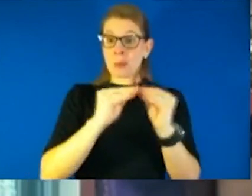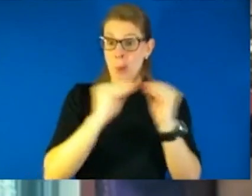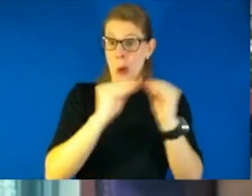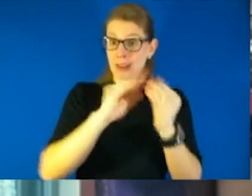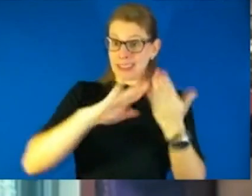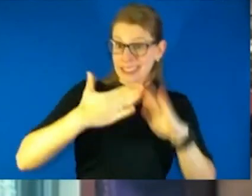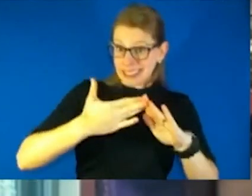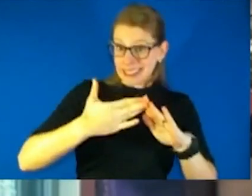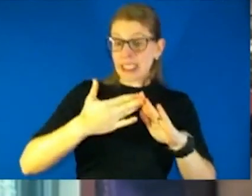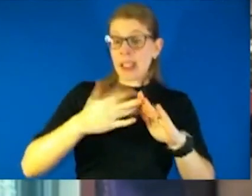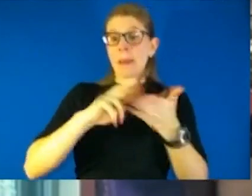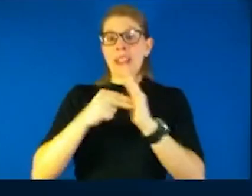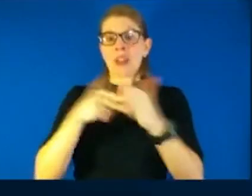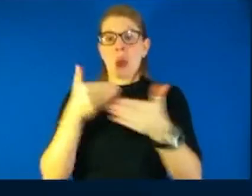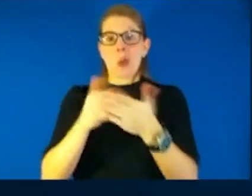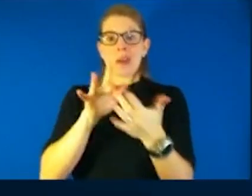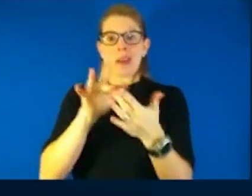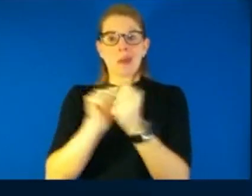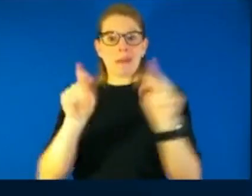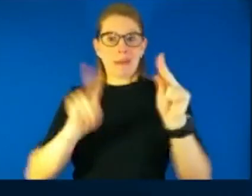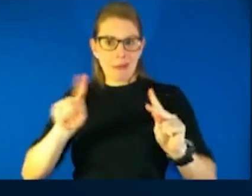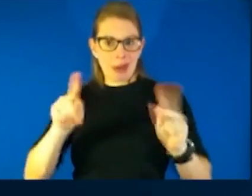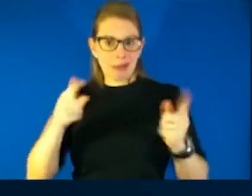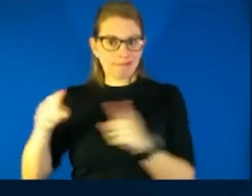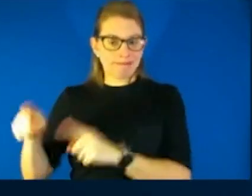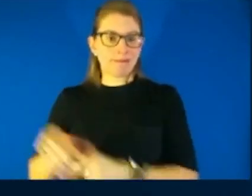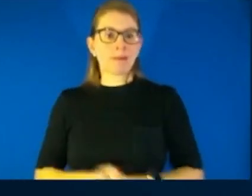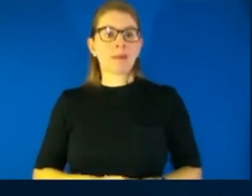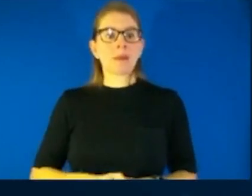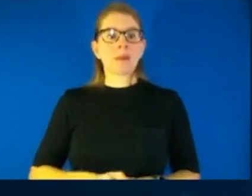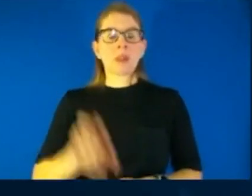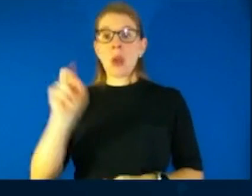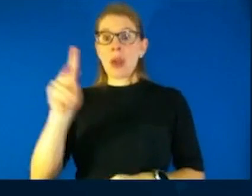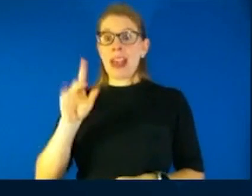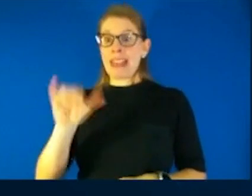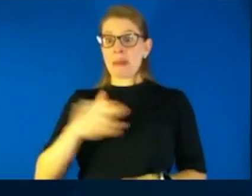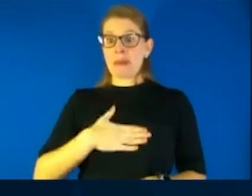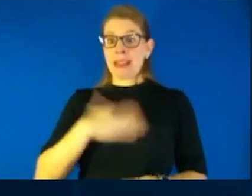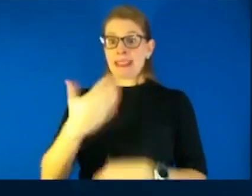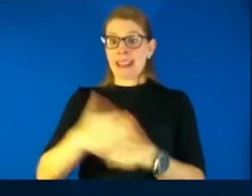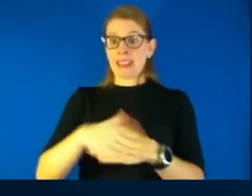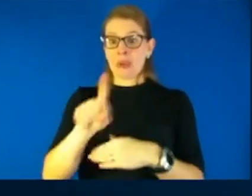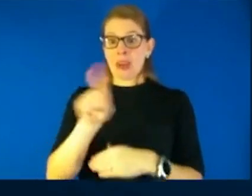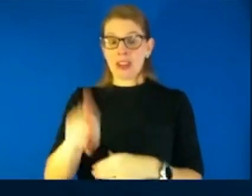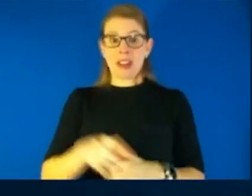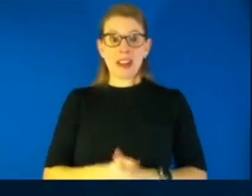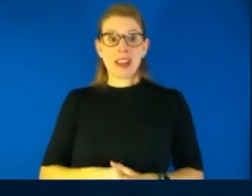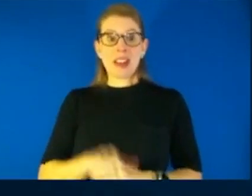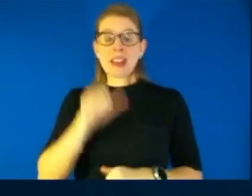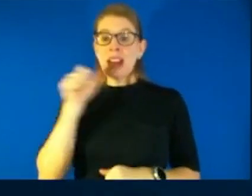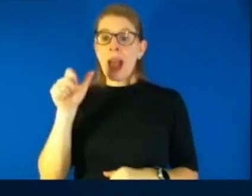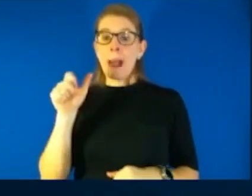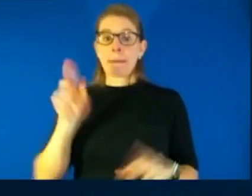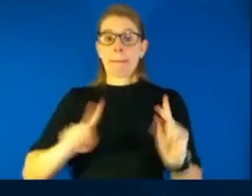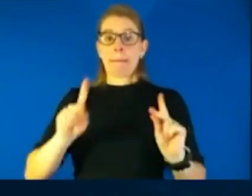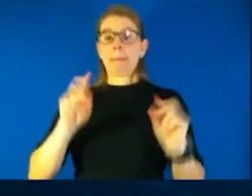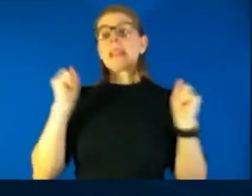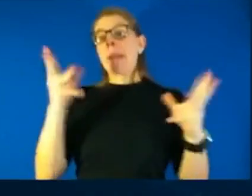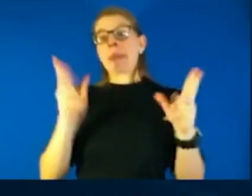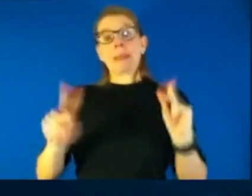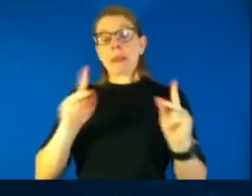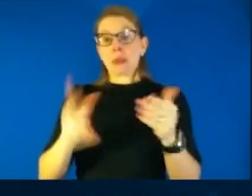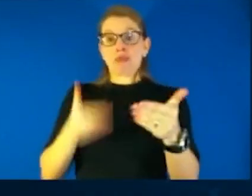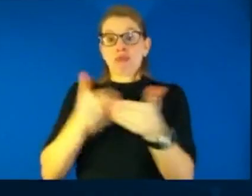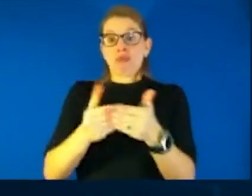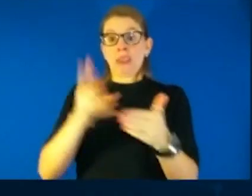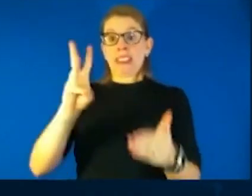people. Okay, so that was my next question. Not a lot of people are coming within 6 feet of white-tailed deer. And that's no joke,